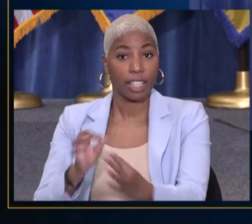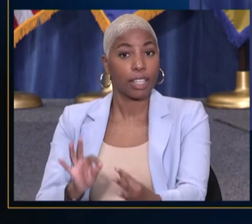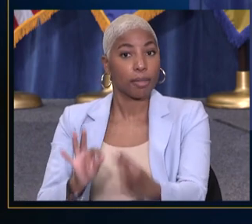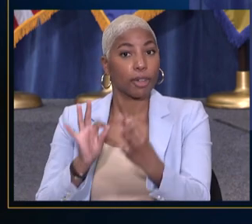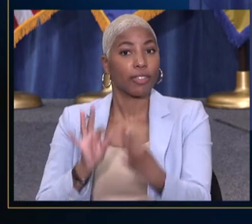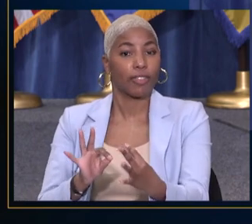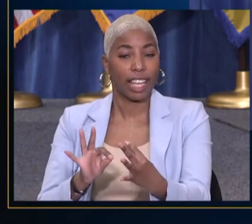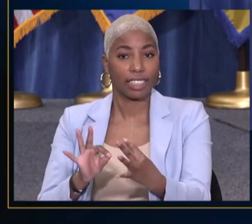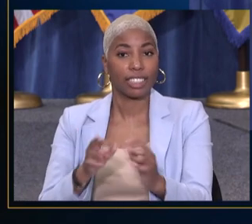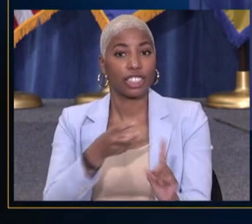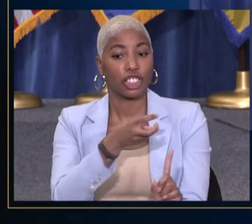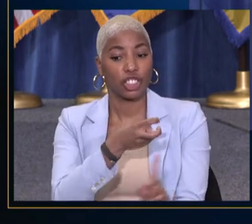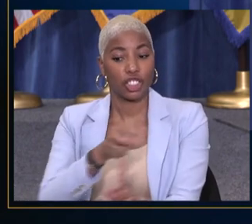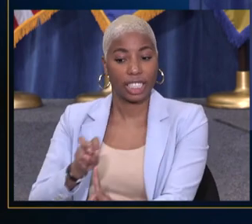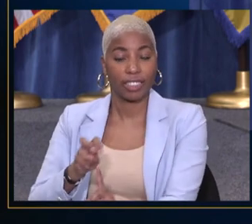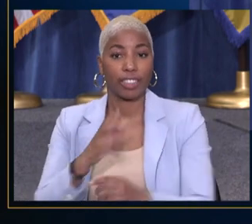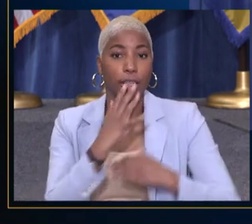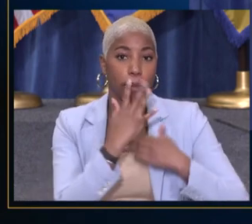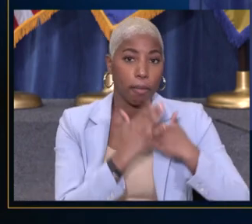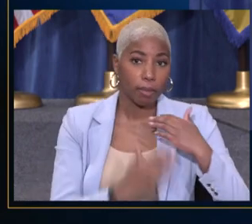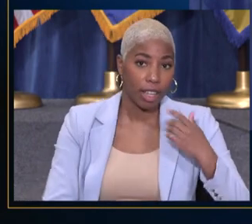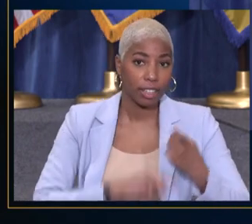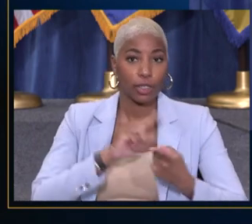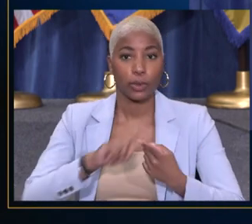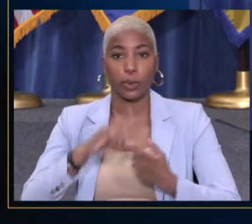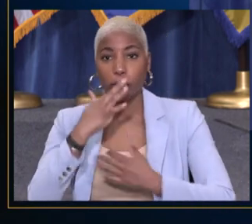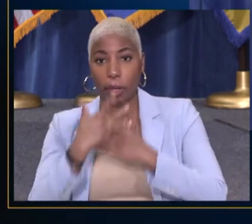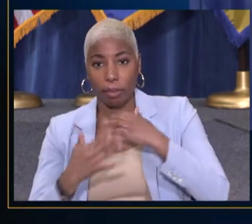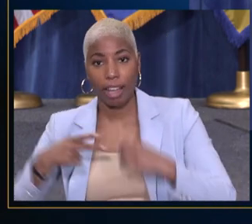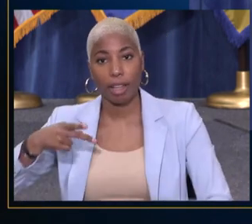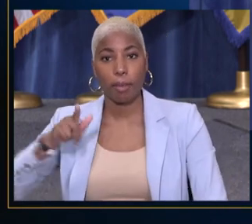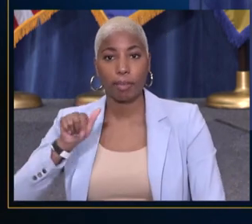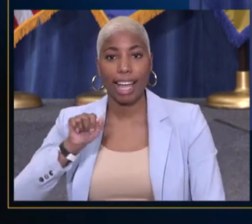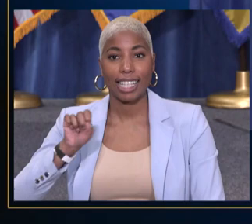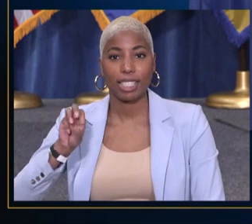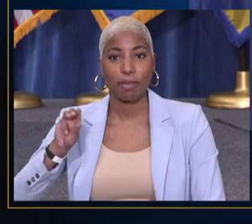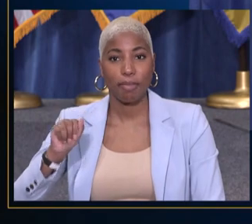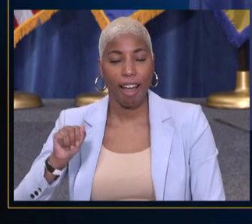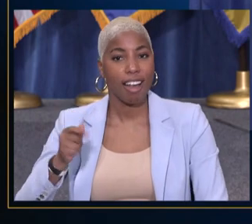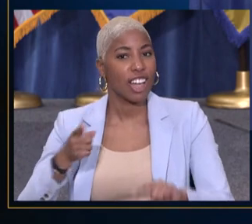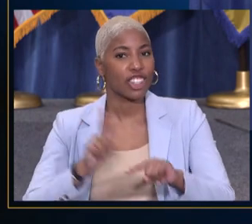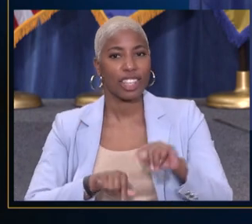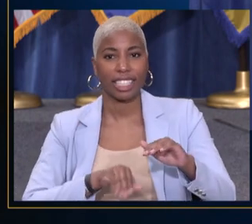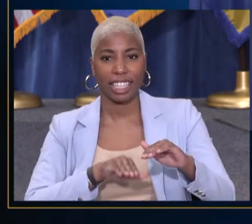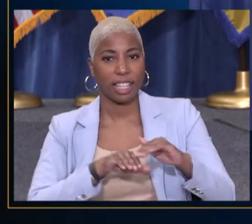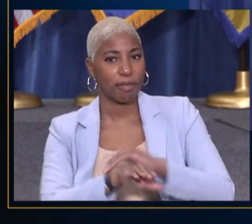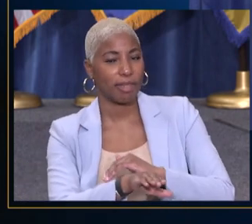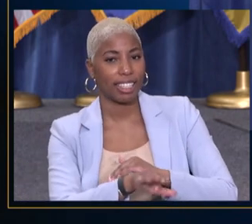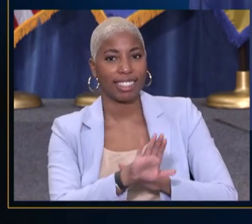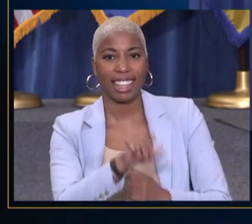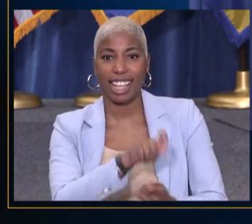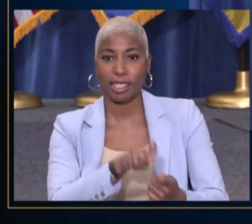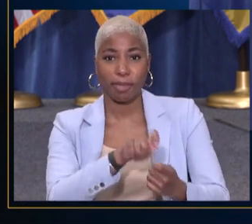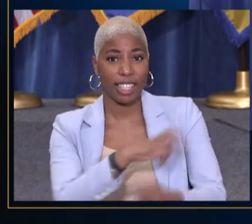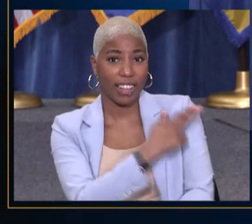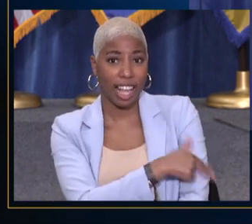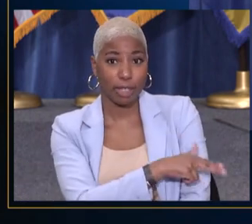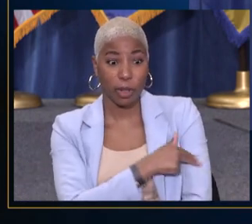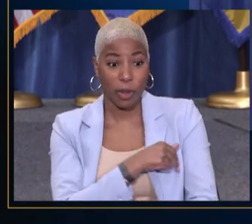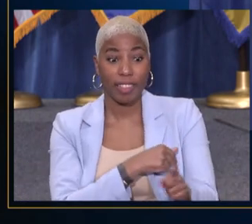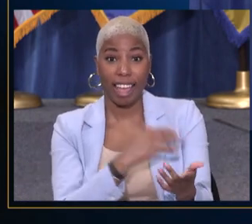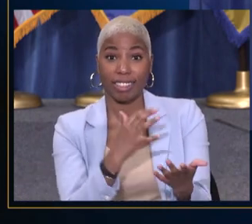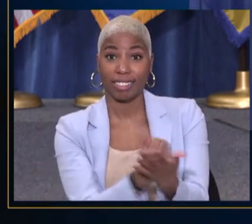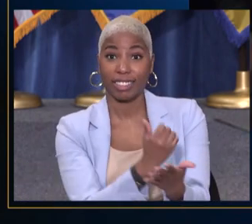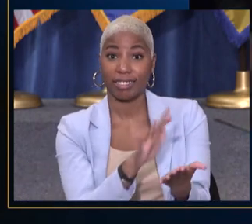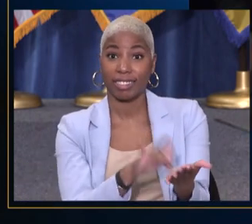the transfer of blood through blood plasma, he could not get admitted to the very hospitals that was using his innovation.